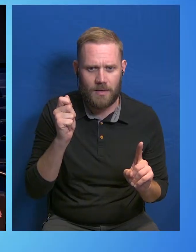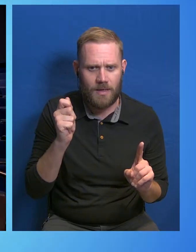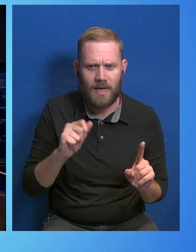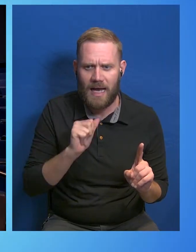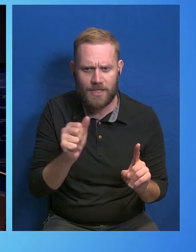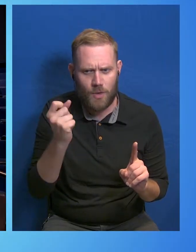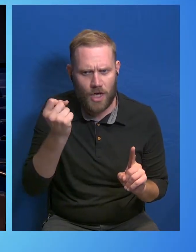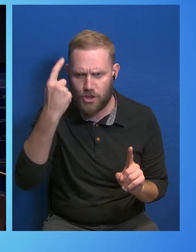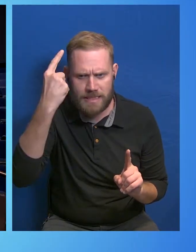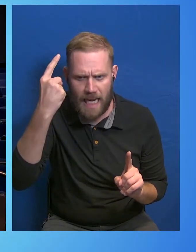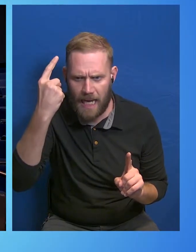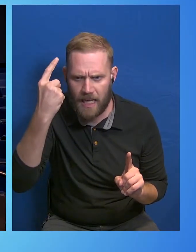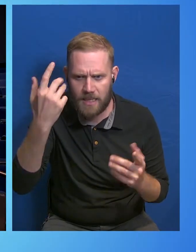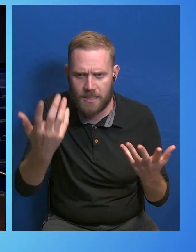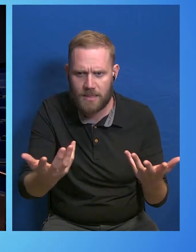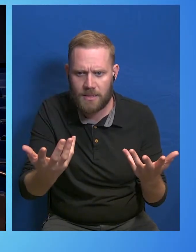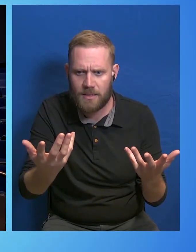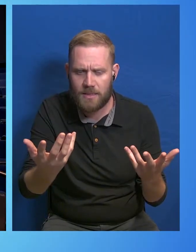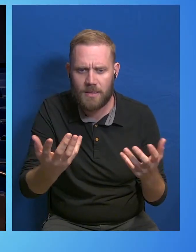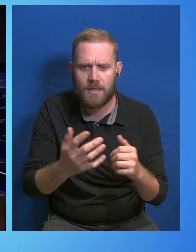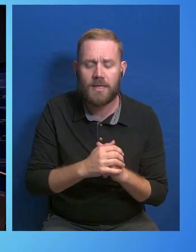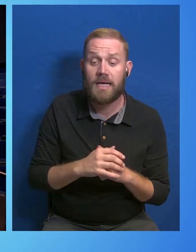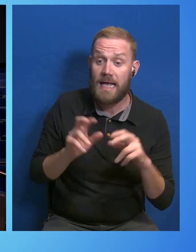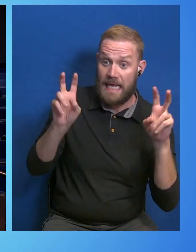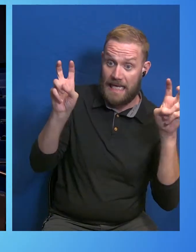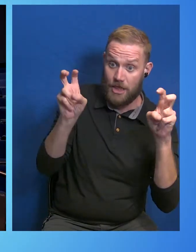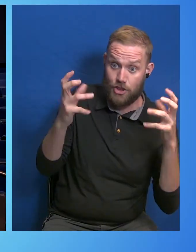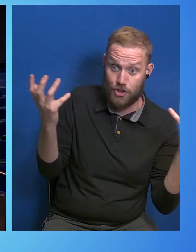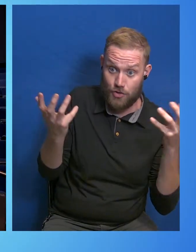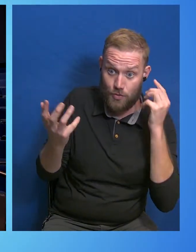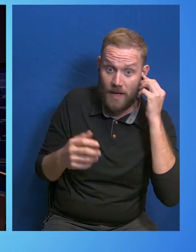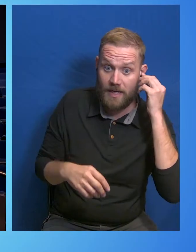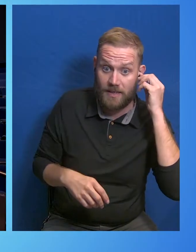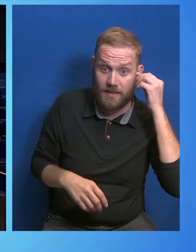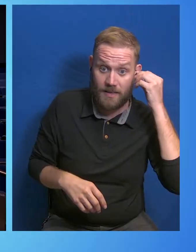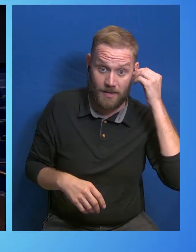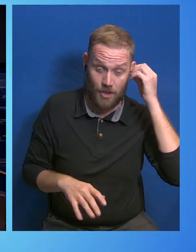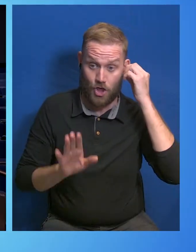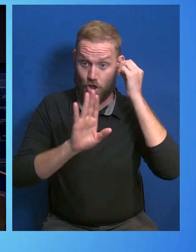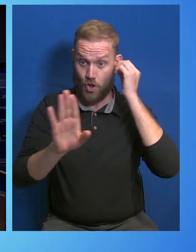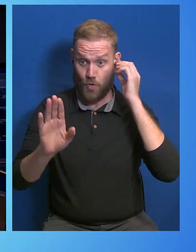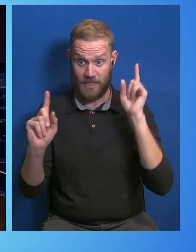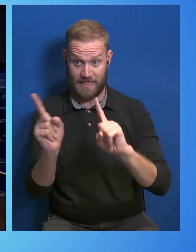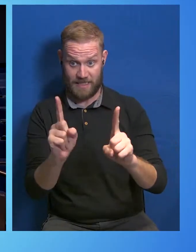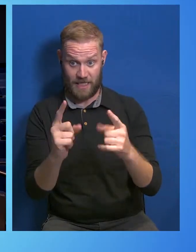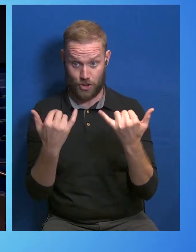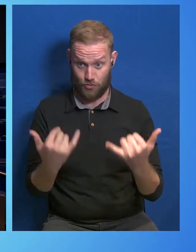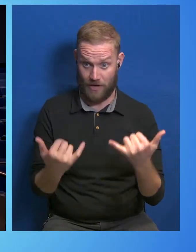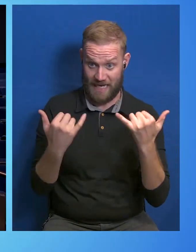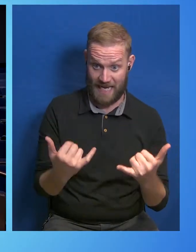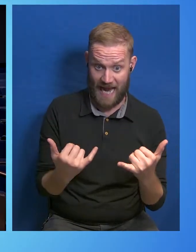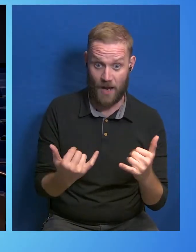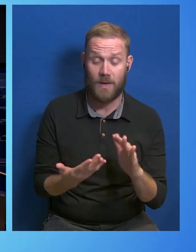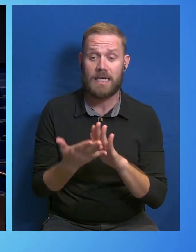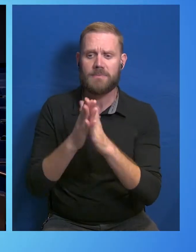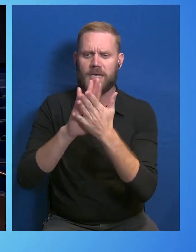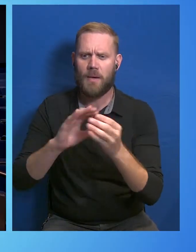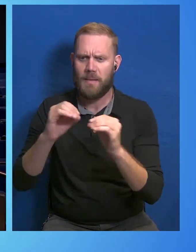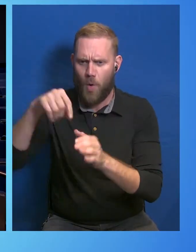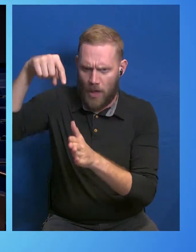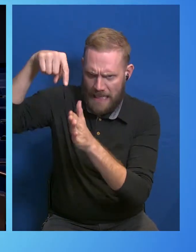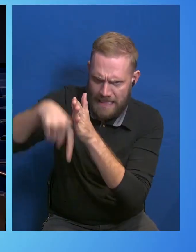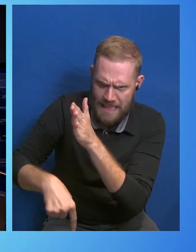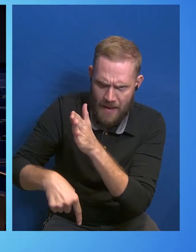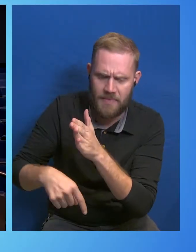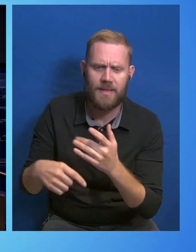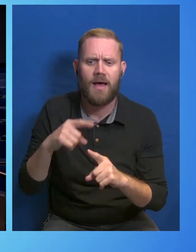I'm not understanding what. The issue is that the discussion that is going on right now is getting more in depth into